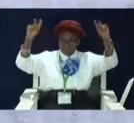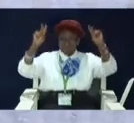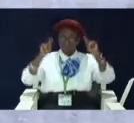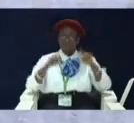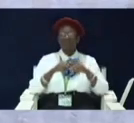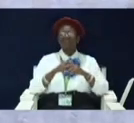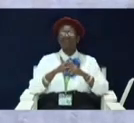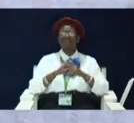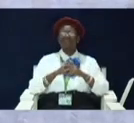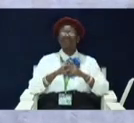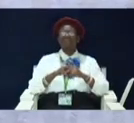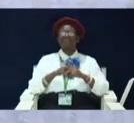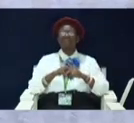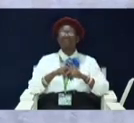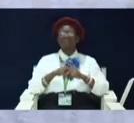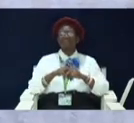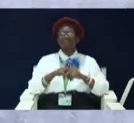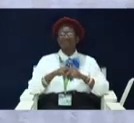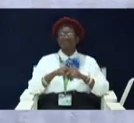Either